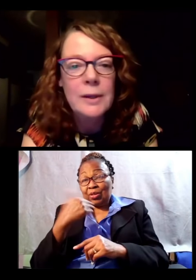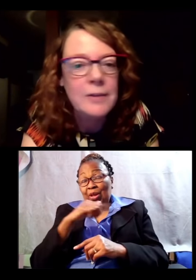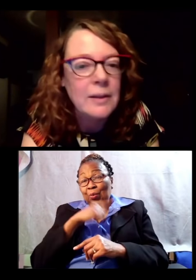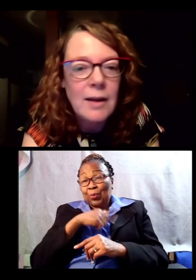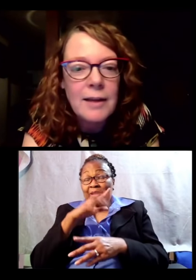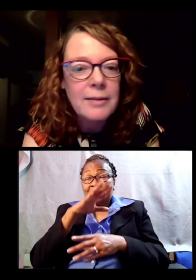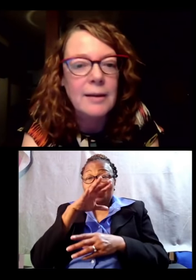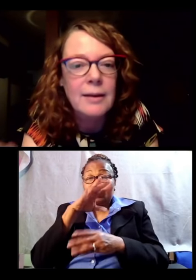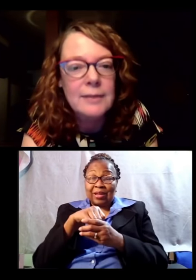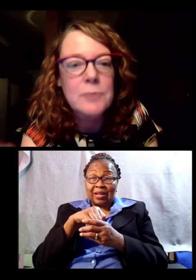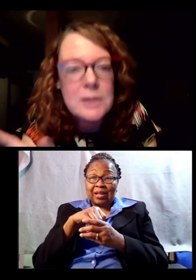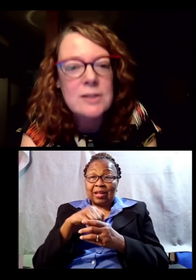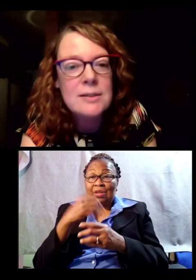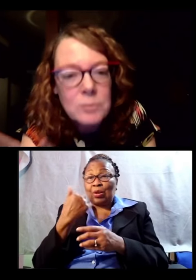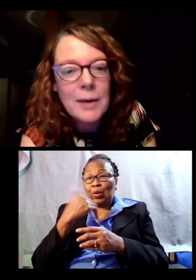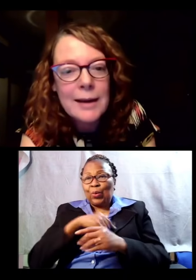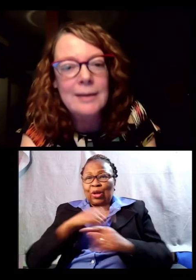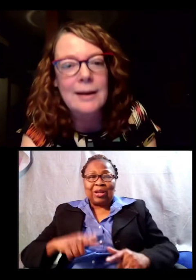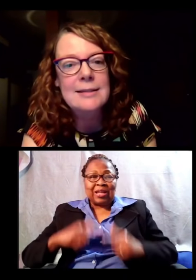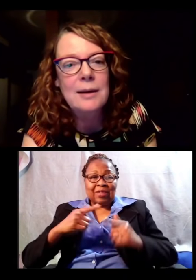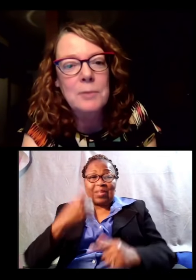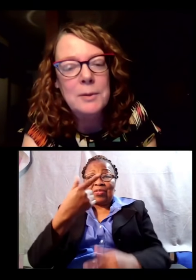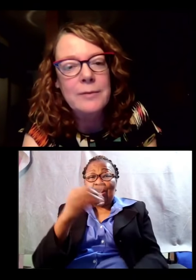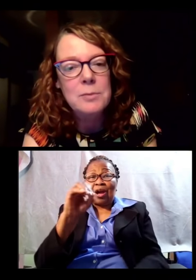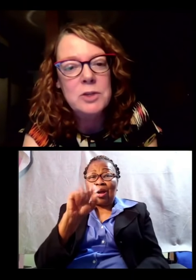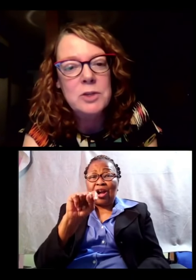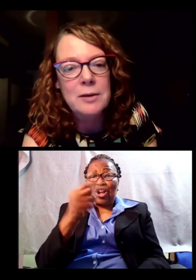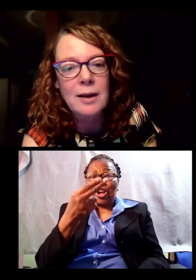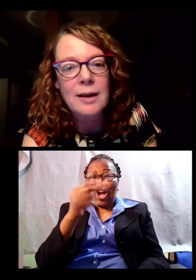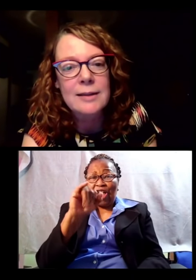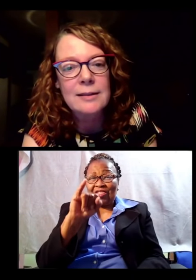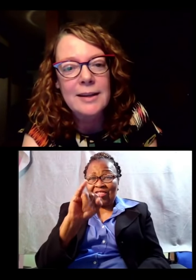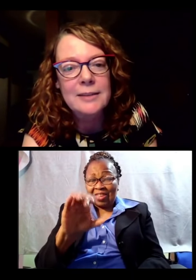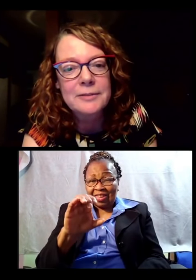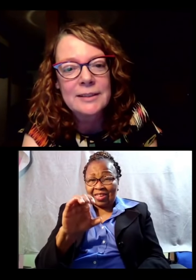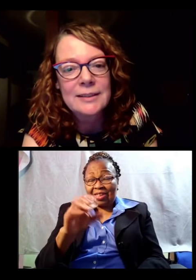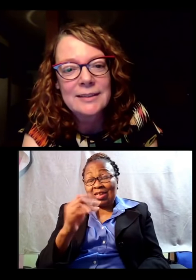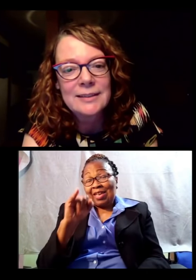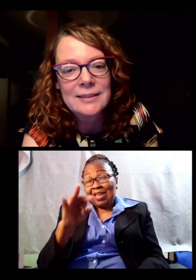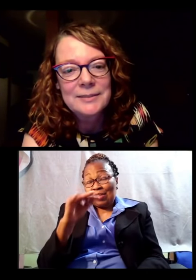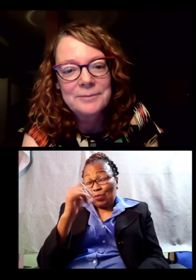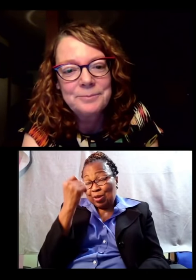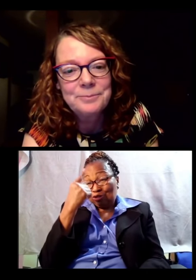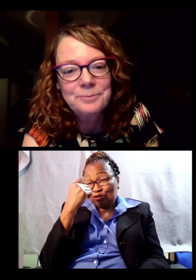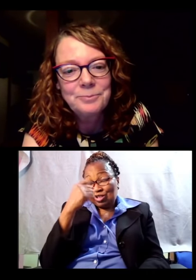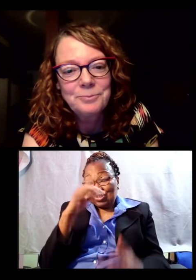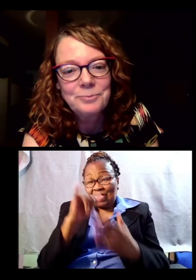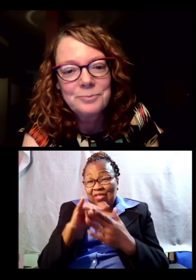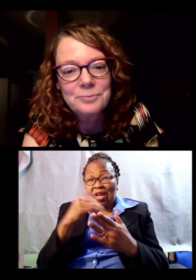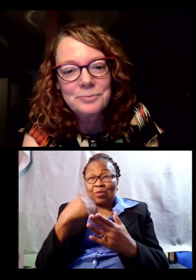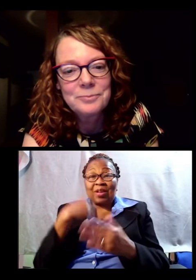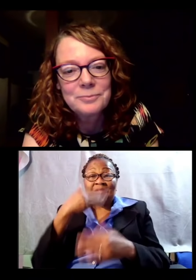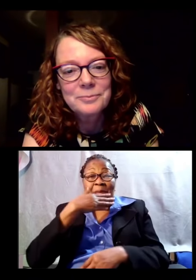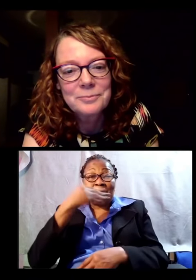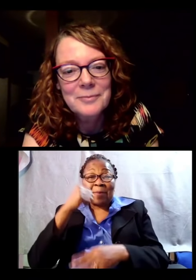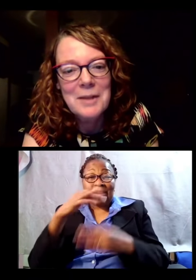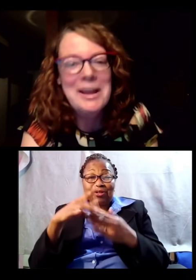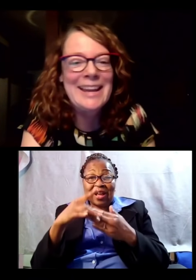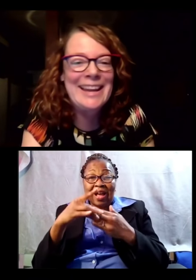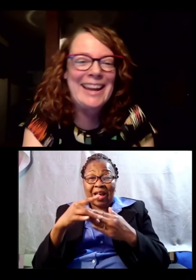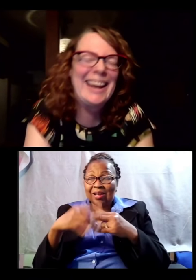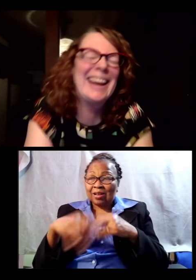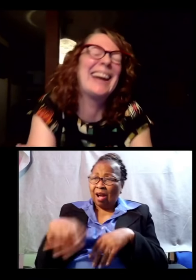maybe we're living the gothic, and if we just recognize that, we would have a much better guide to life. That's pretty profound.